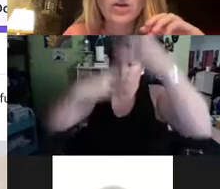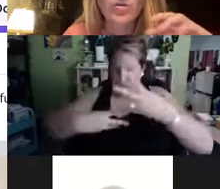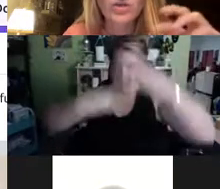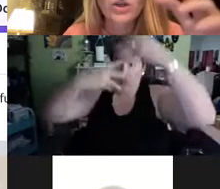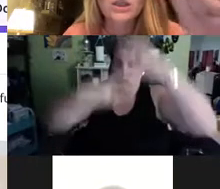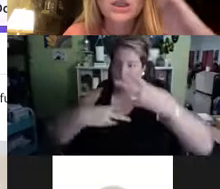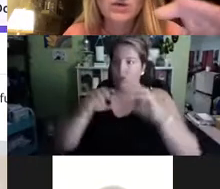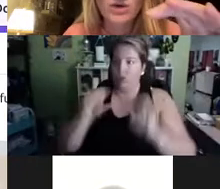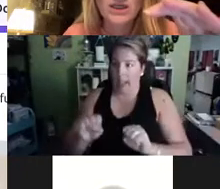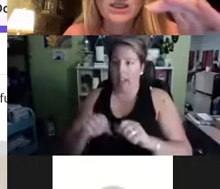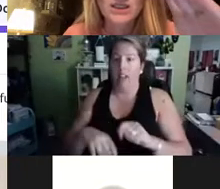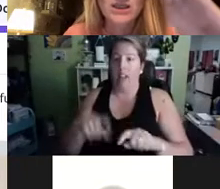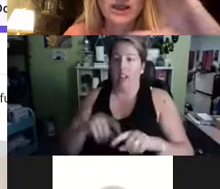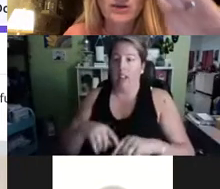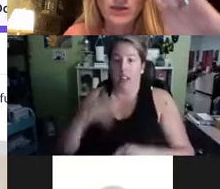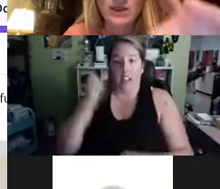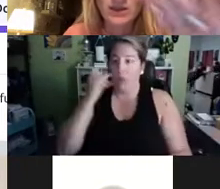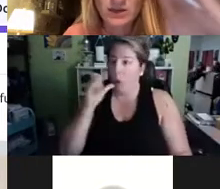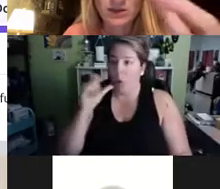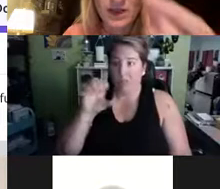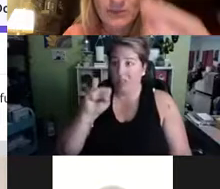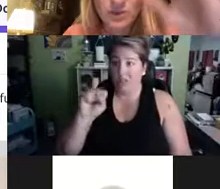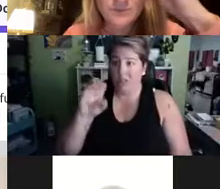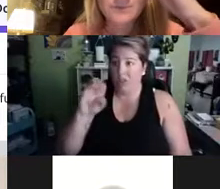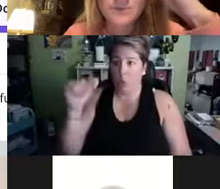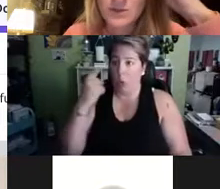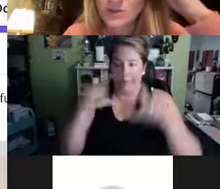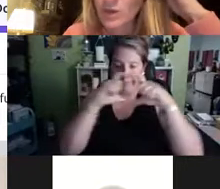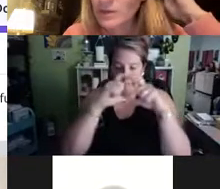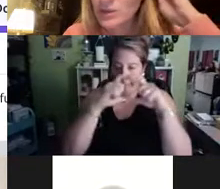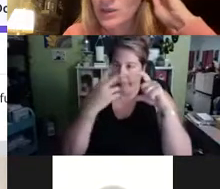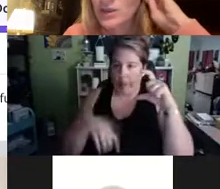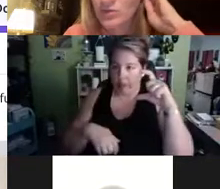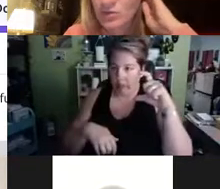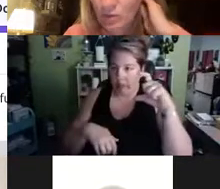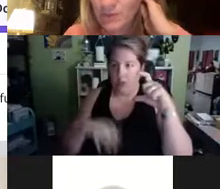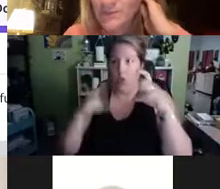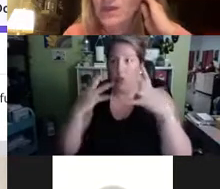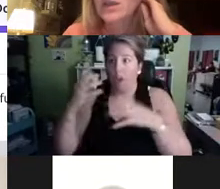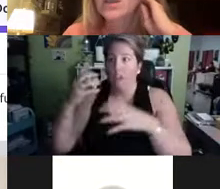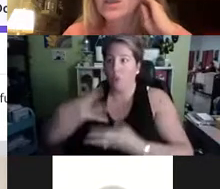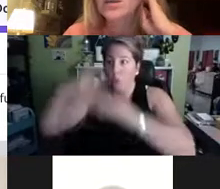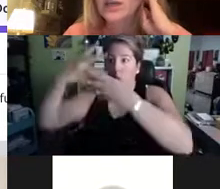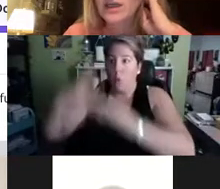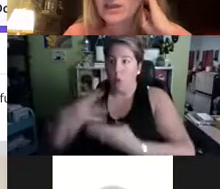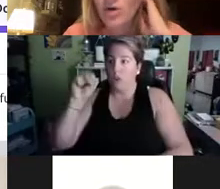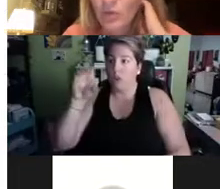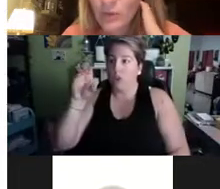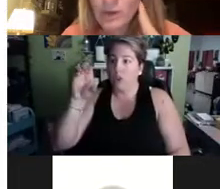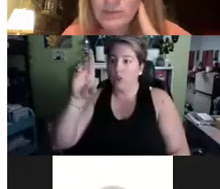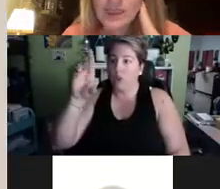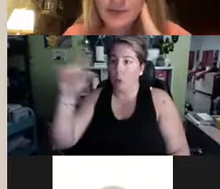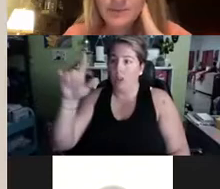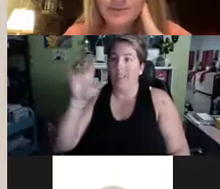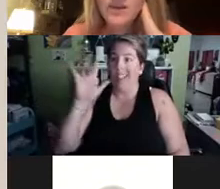scrolling, then you're only going to see what is in that like little caption. So you want to make sure you're scrolling. So then you click on